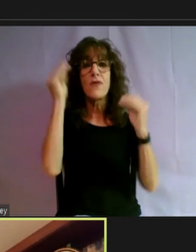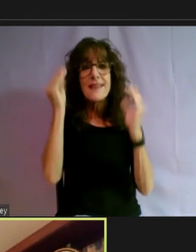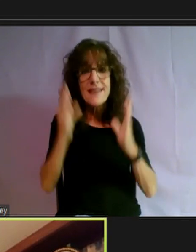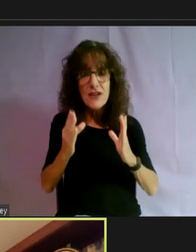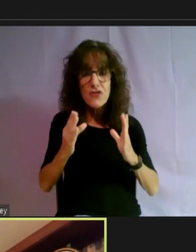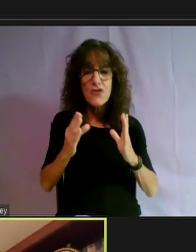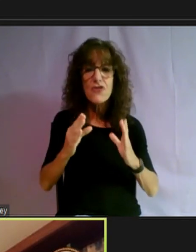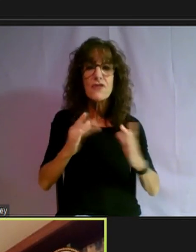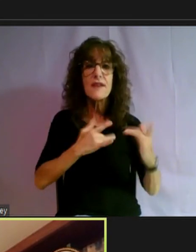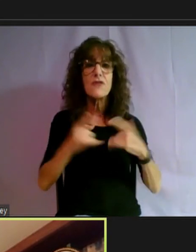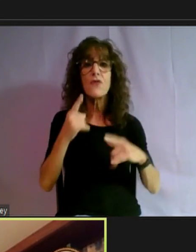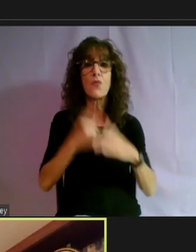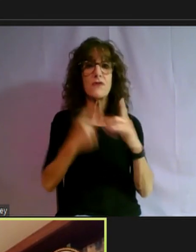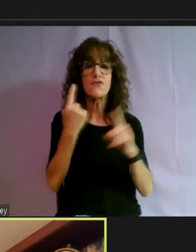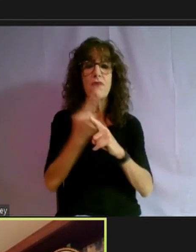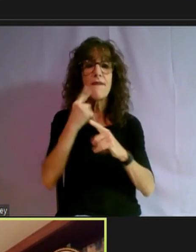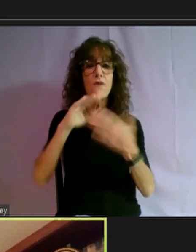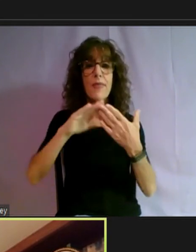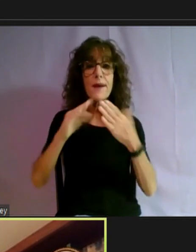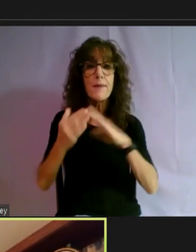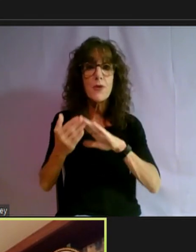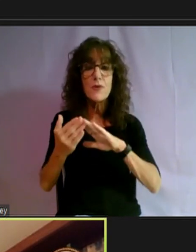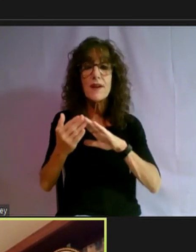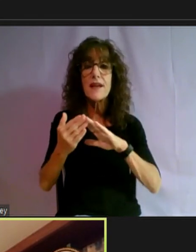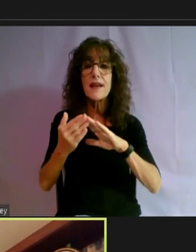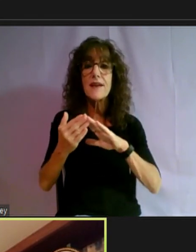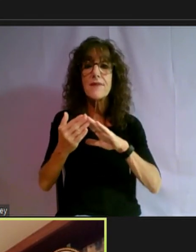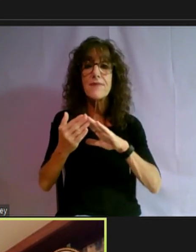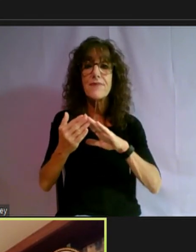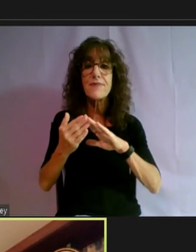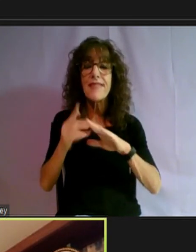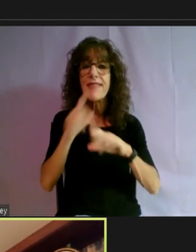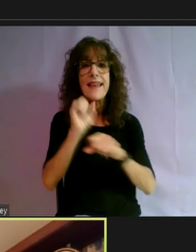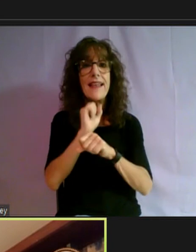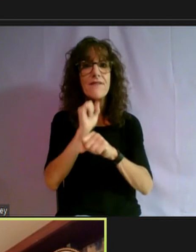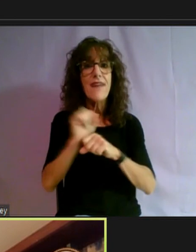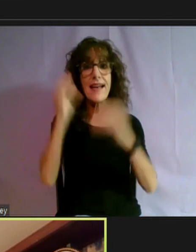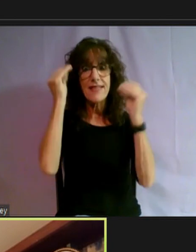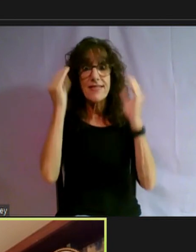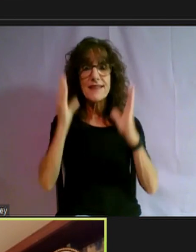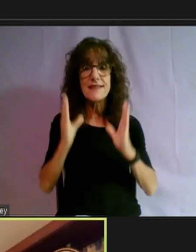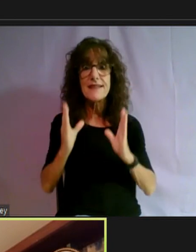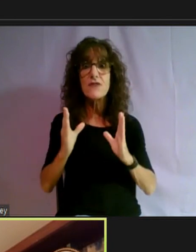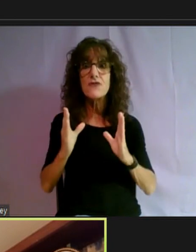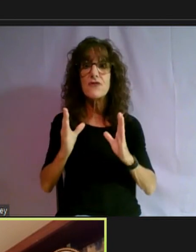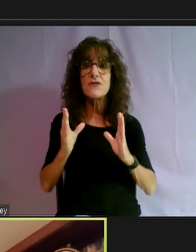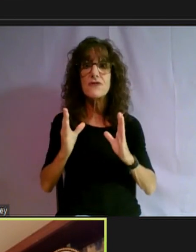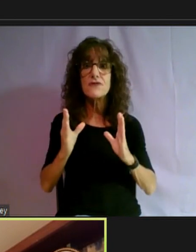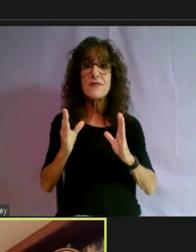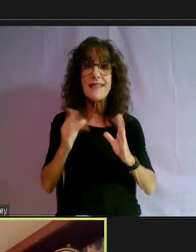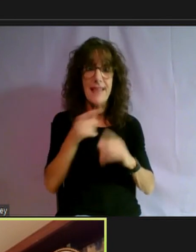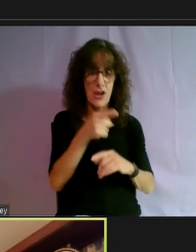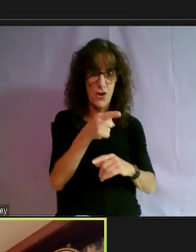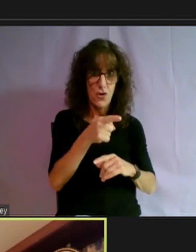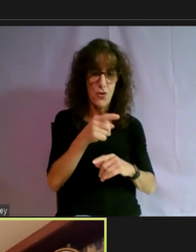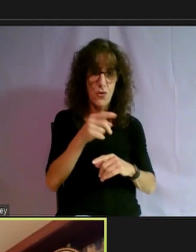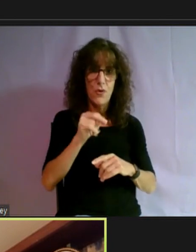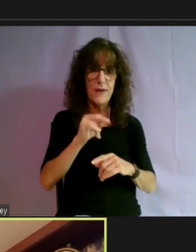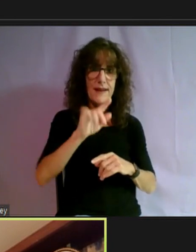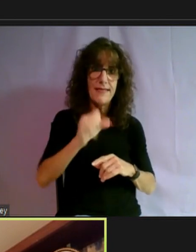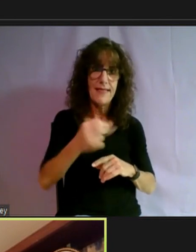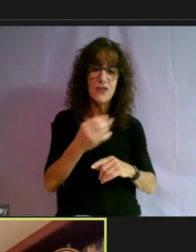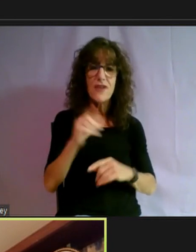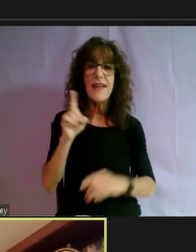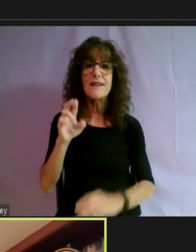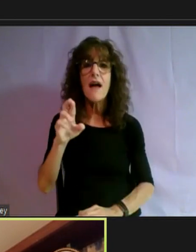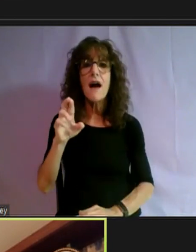what's right for the community, and that in fact it's the teachers that you, Nilesh, and Dr.